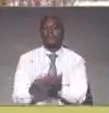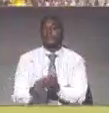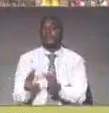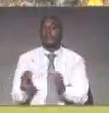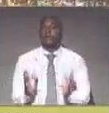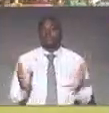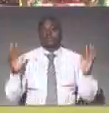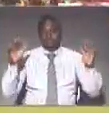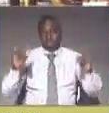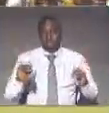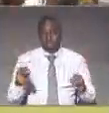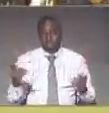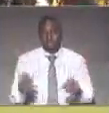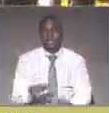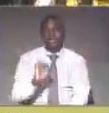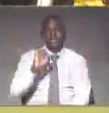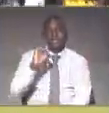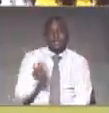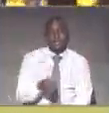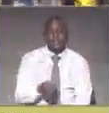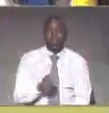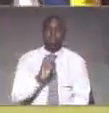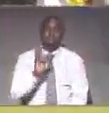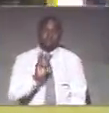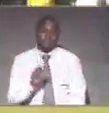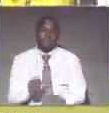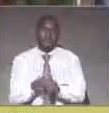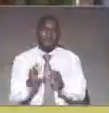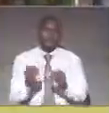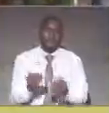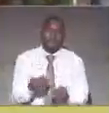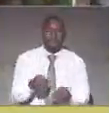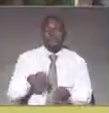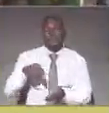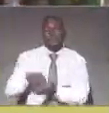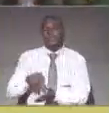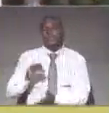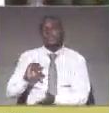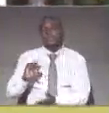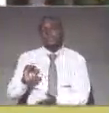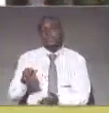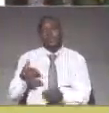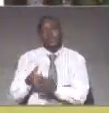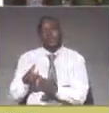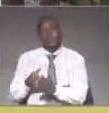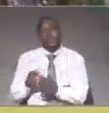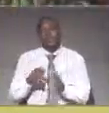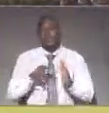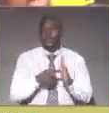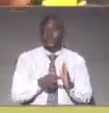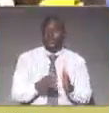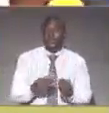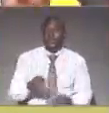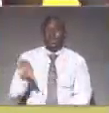stadium can only accommodate 8,000 spectators and lacks other FIFA security requirements. This has forced the club